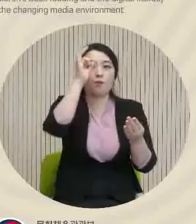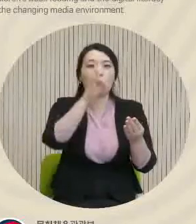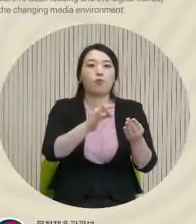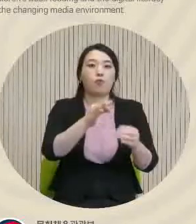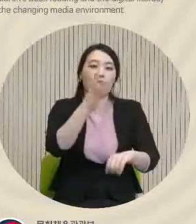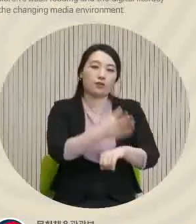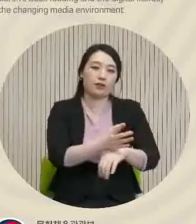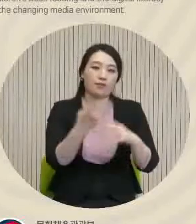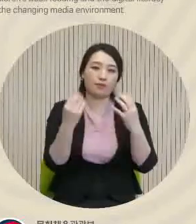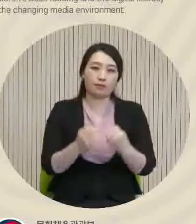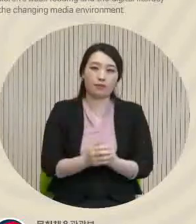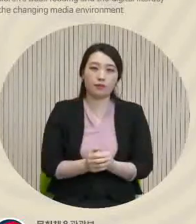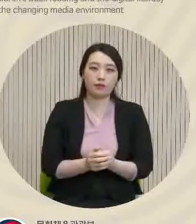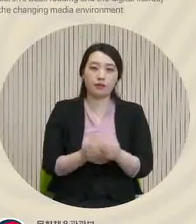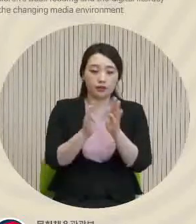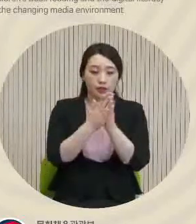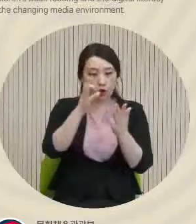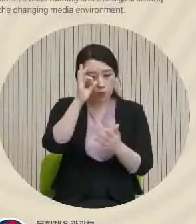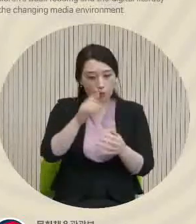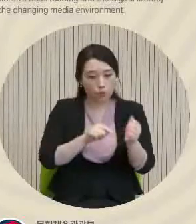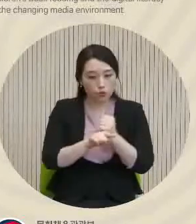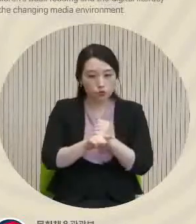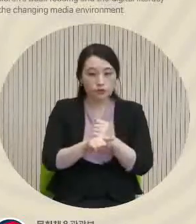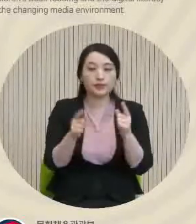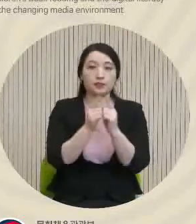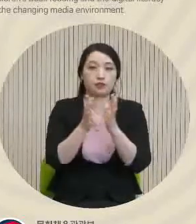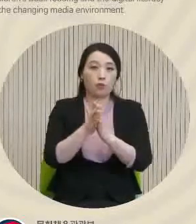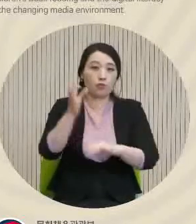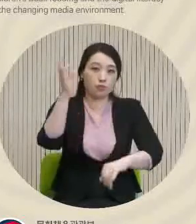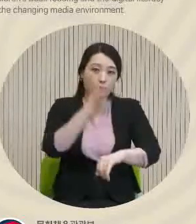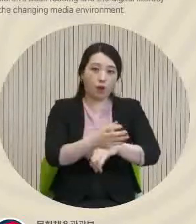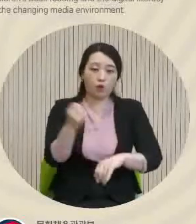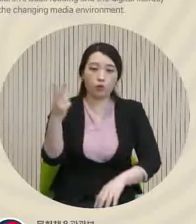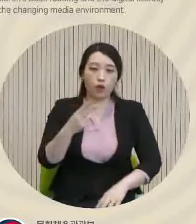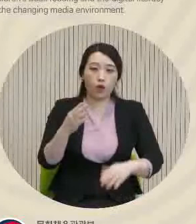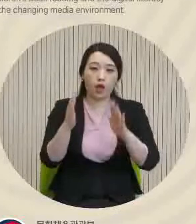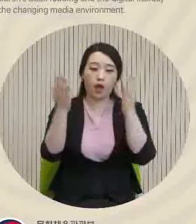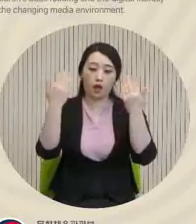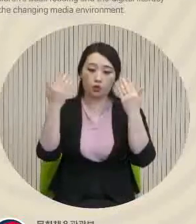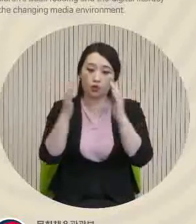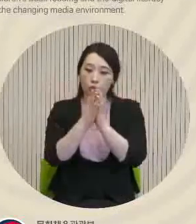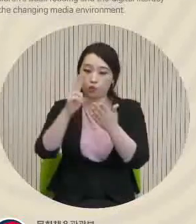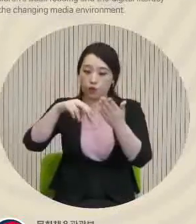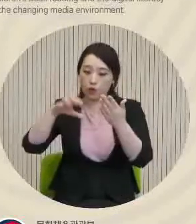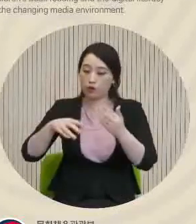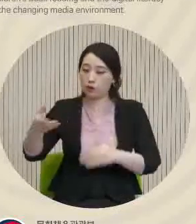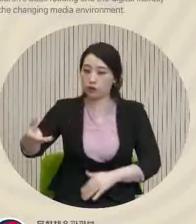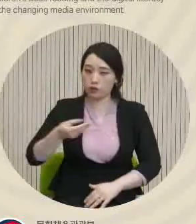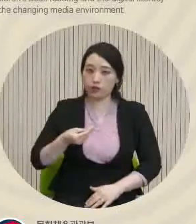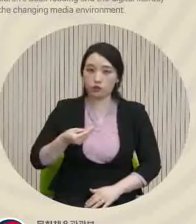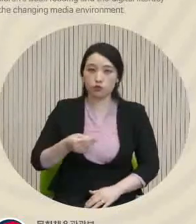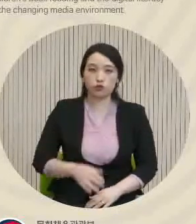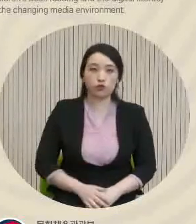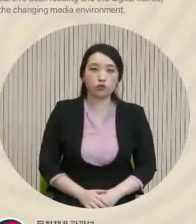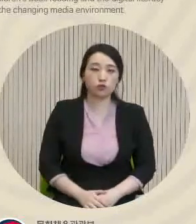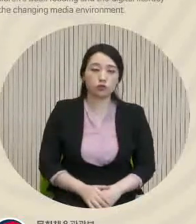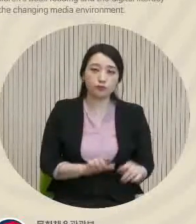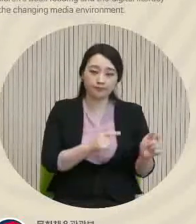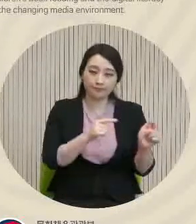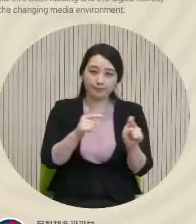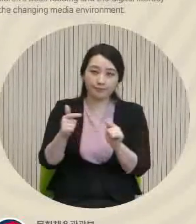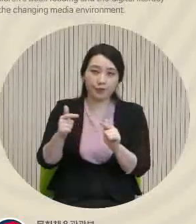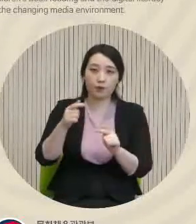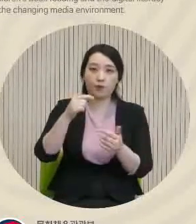of them are checking their books firsthand at a bookstore or the libraries. And also, they purchase the